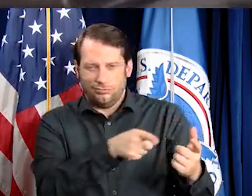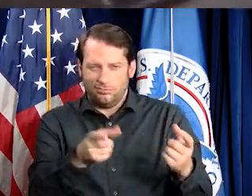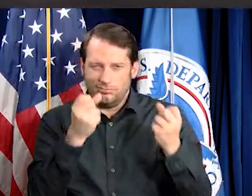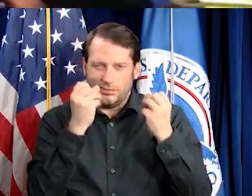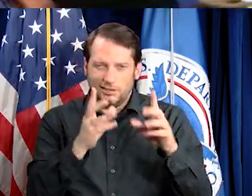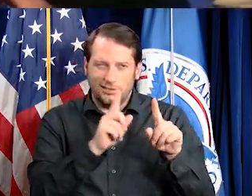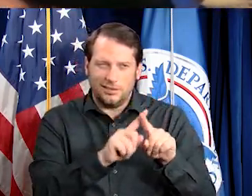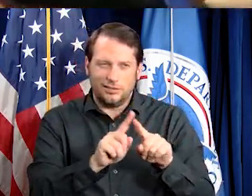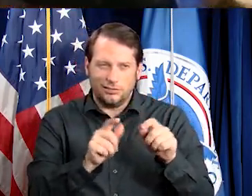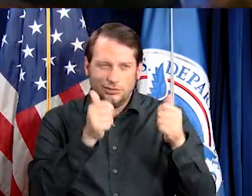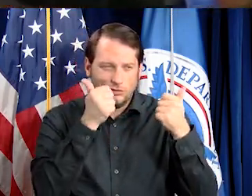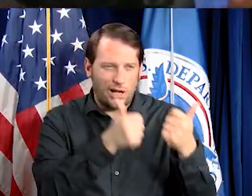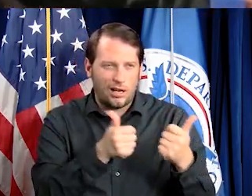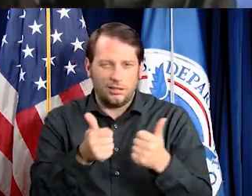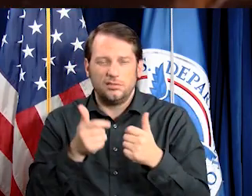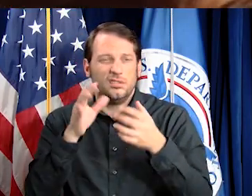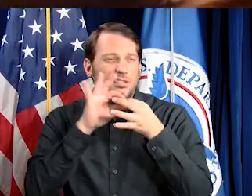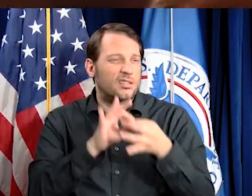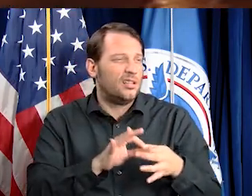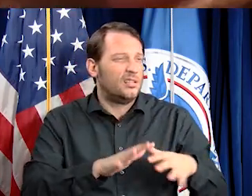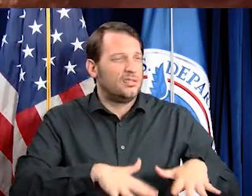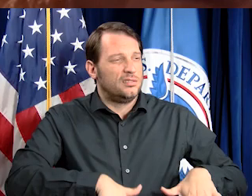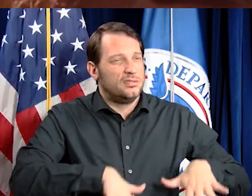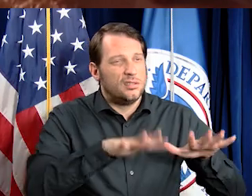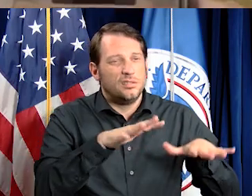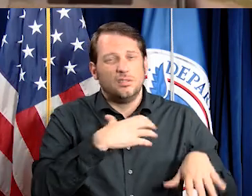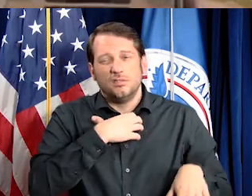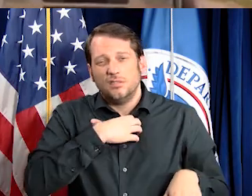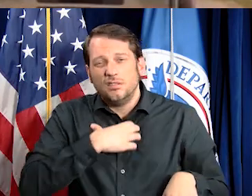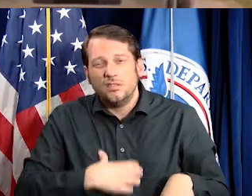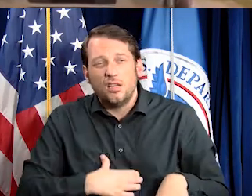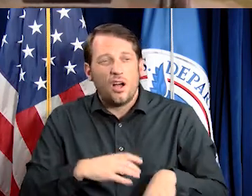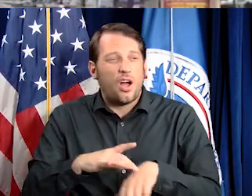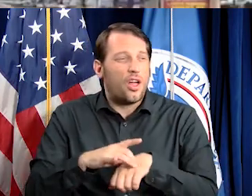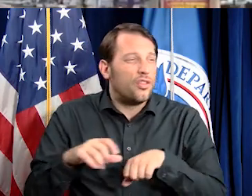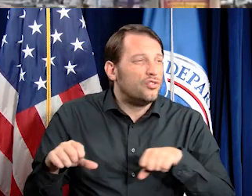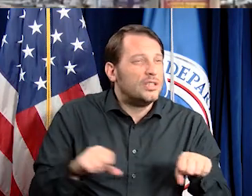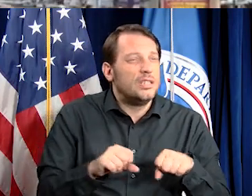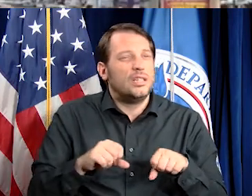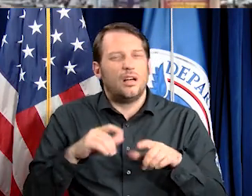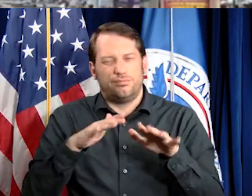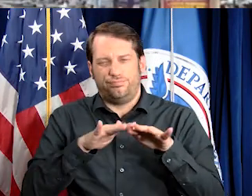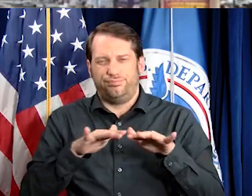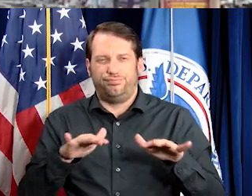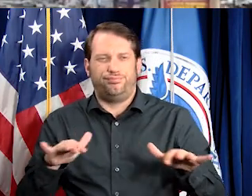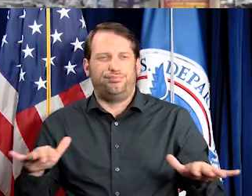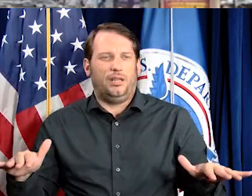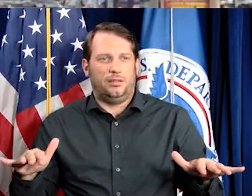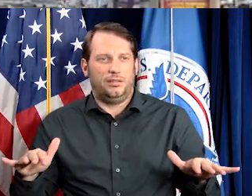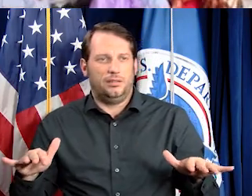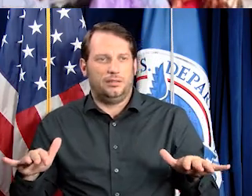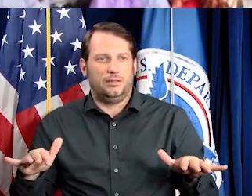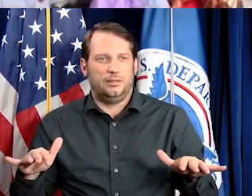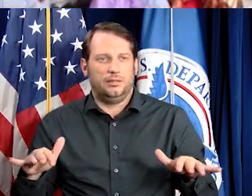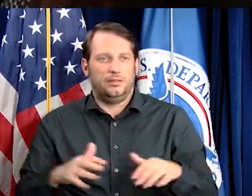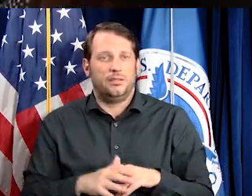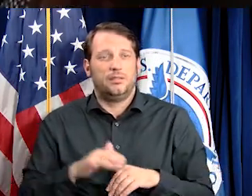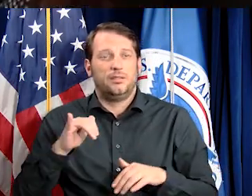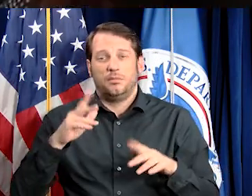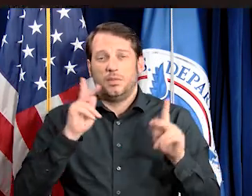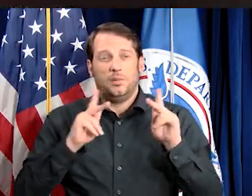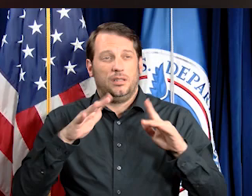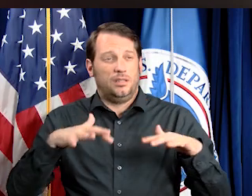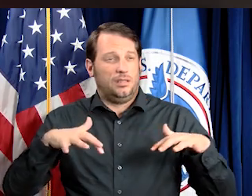of flood and famine, earthquakes and epidemics, and a changing climate. Today, the crowd can make